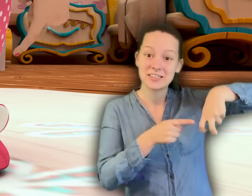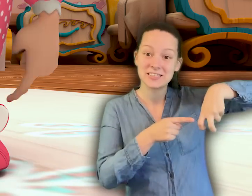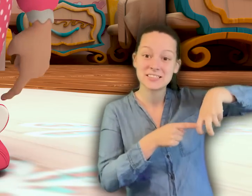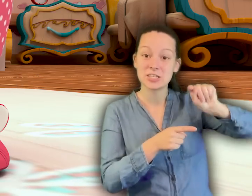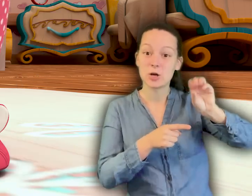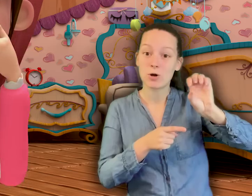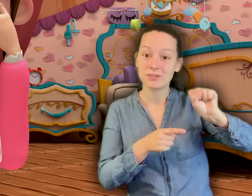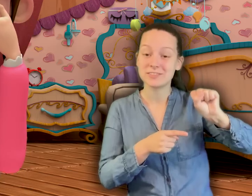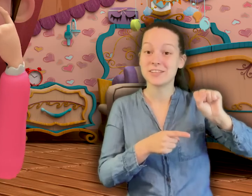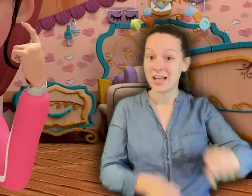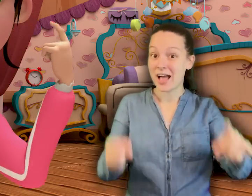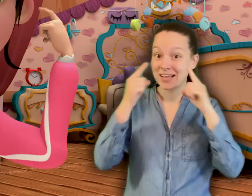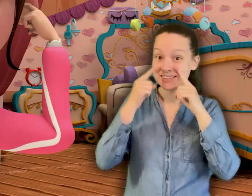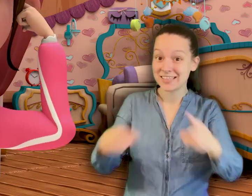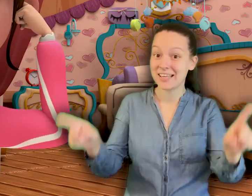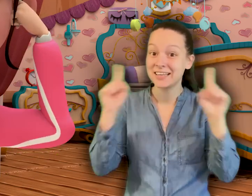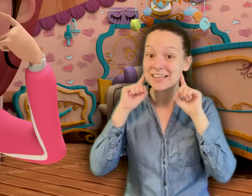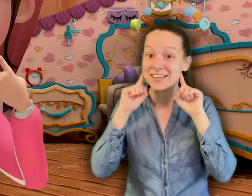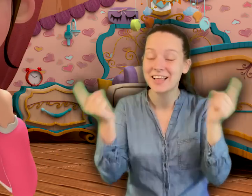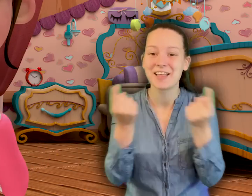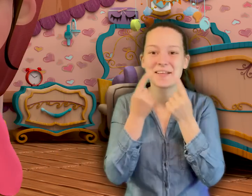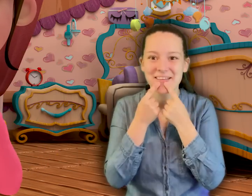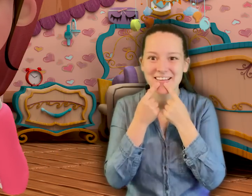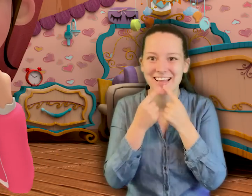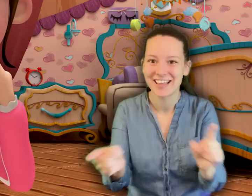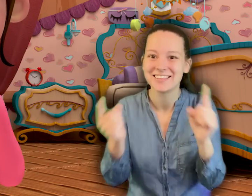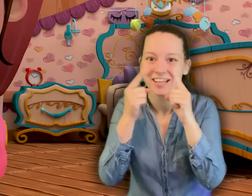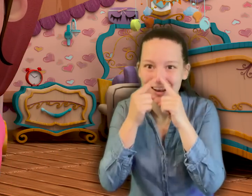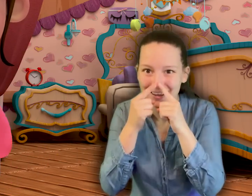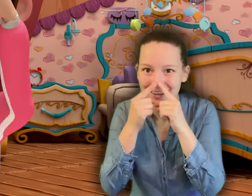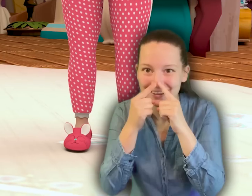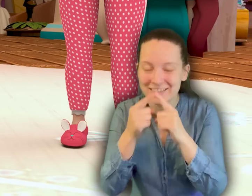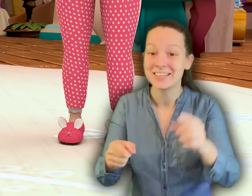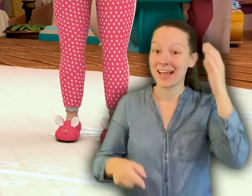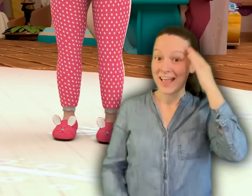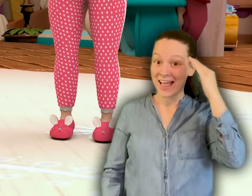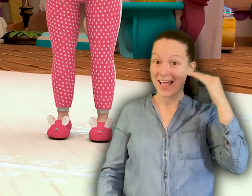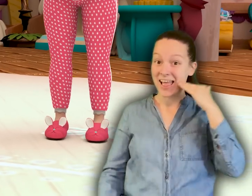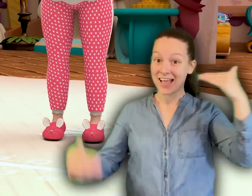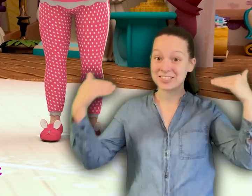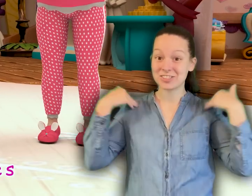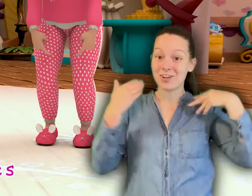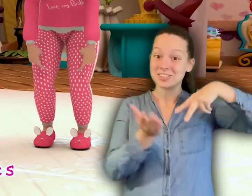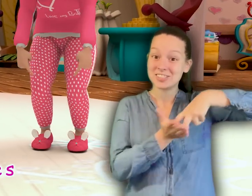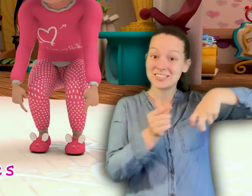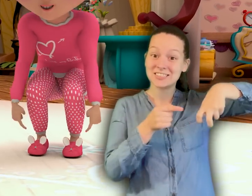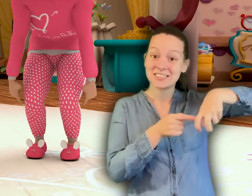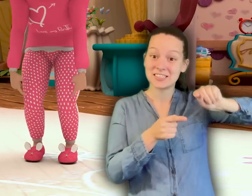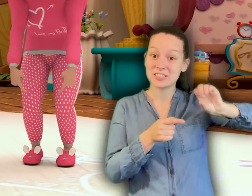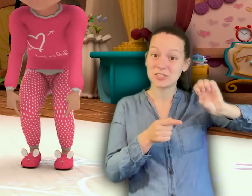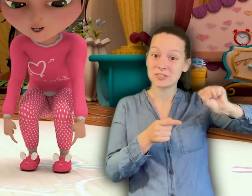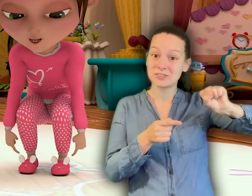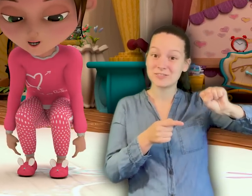knees and toes and eyes and ears and mouth and nose head and shoulders knees and